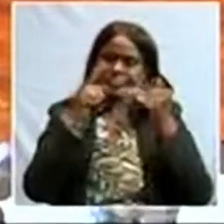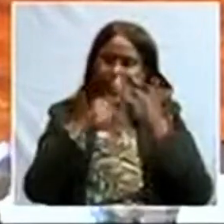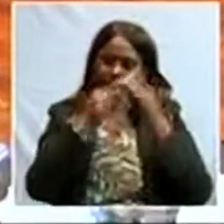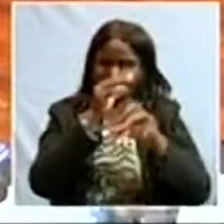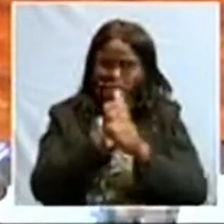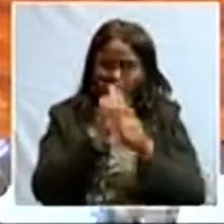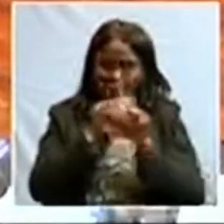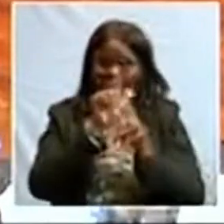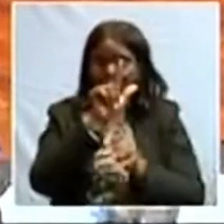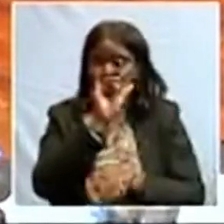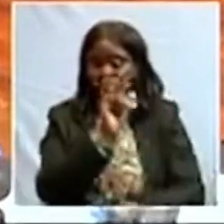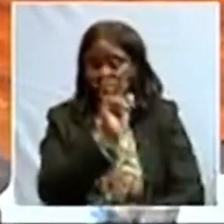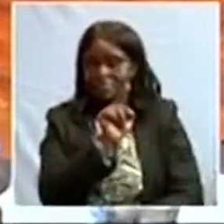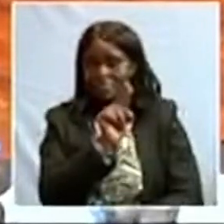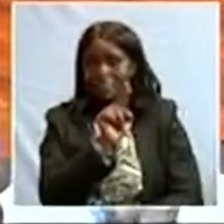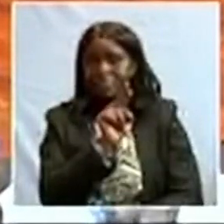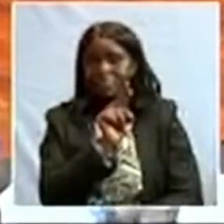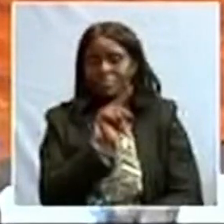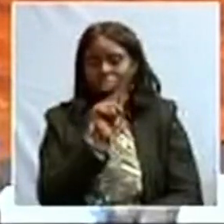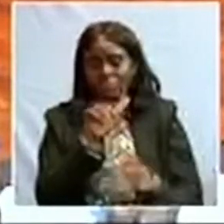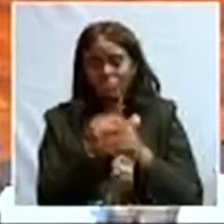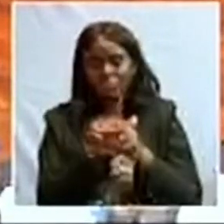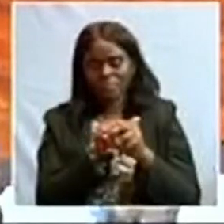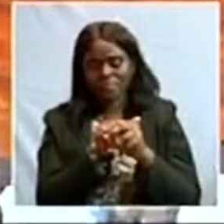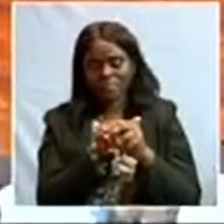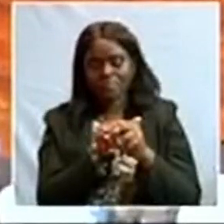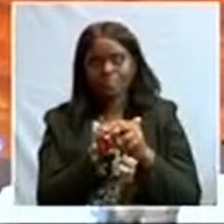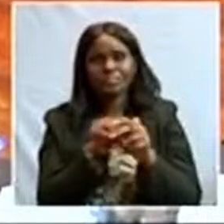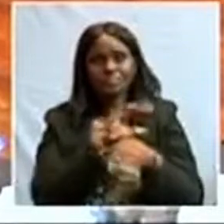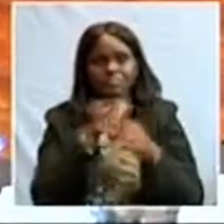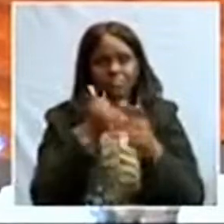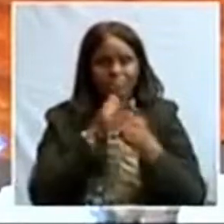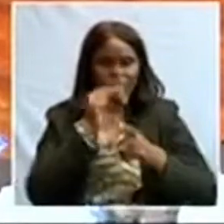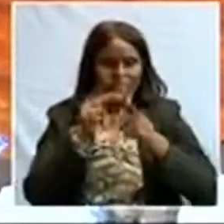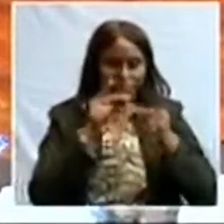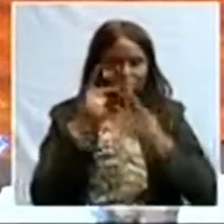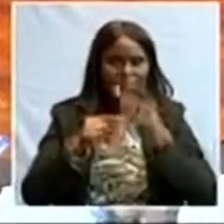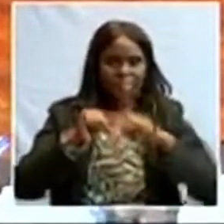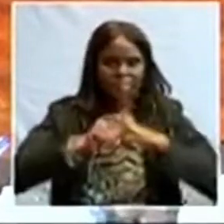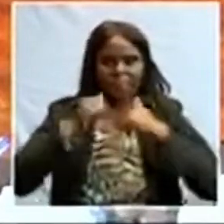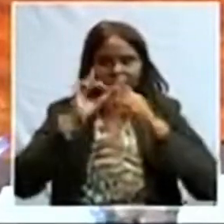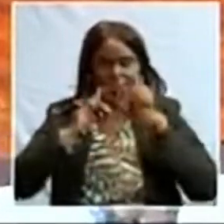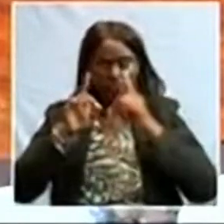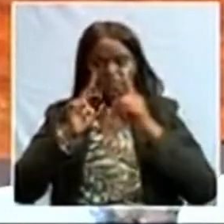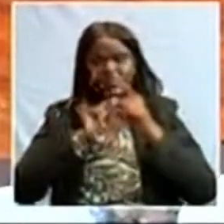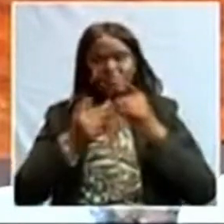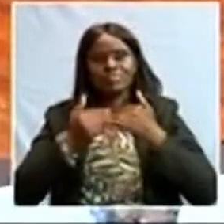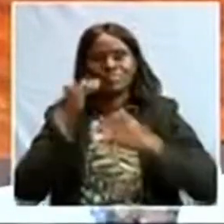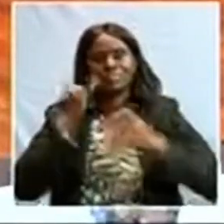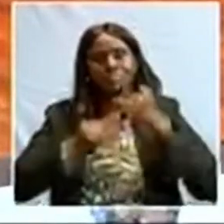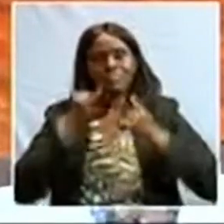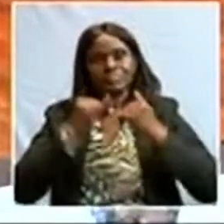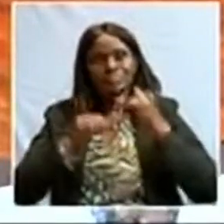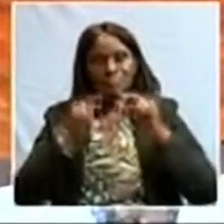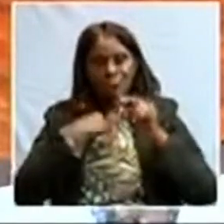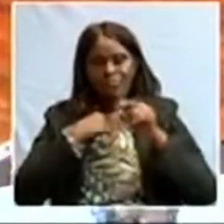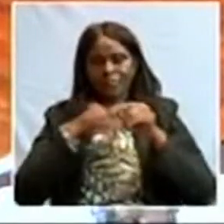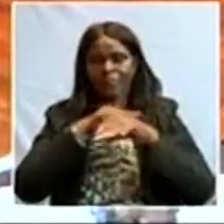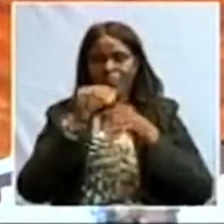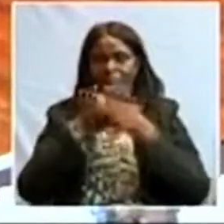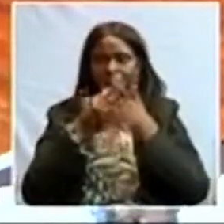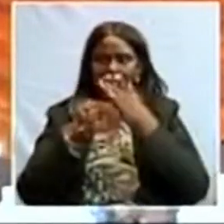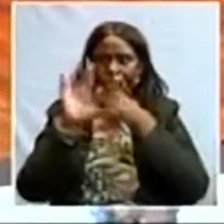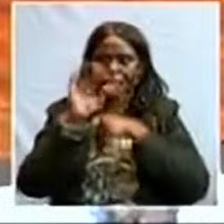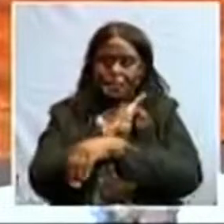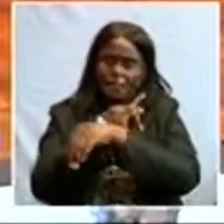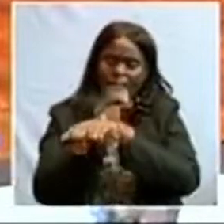in Rwanda and in the whole process that we are deliberating. So we've come to the end, and I'll take away the immunity